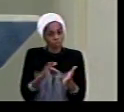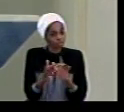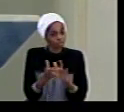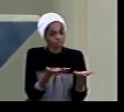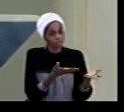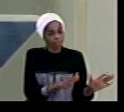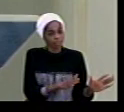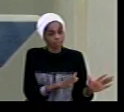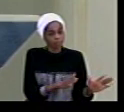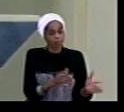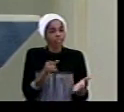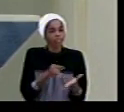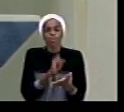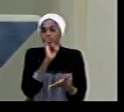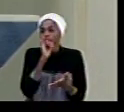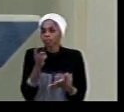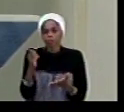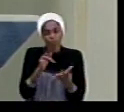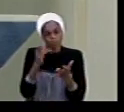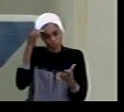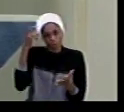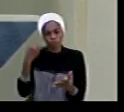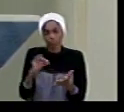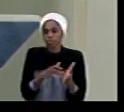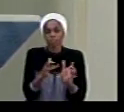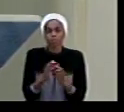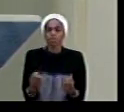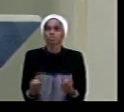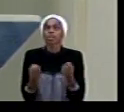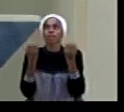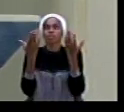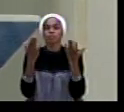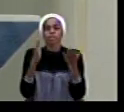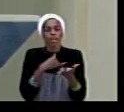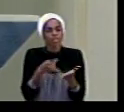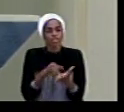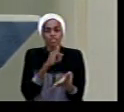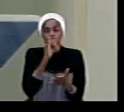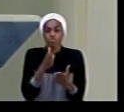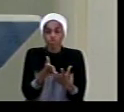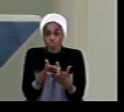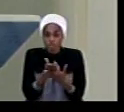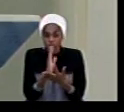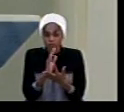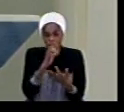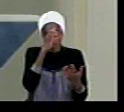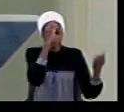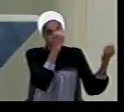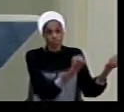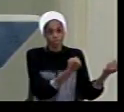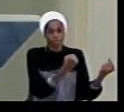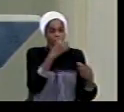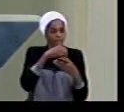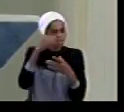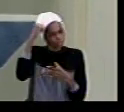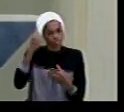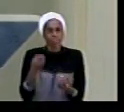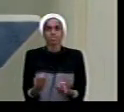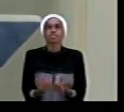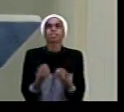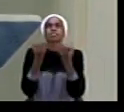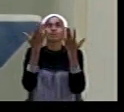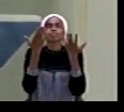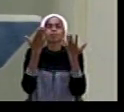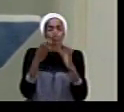That's the purpose of Christ's sacrifice. And it is through faith in his sacrifice, through faith in